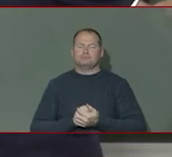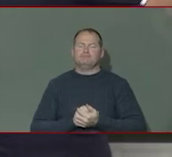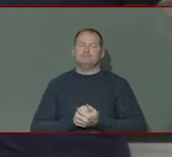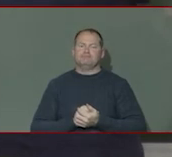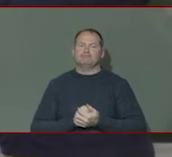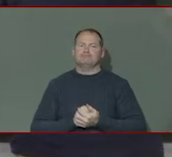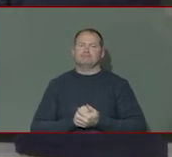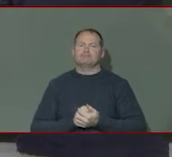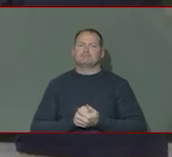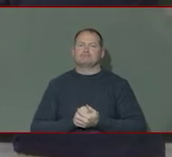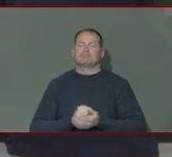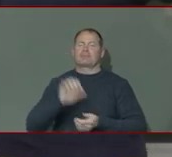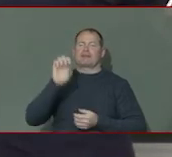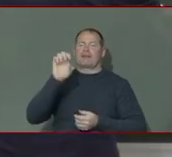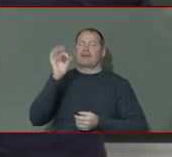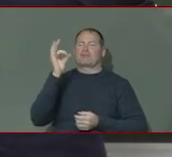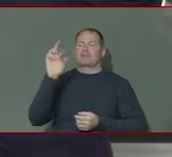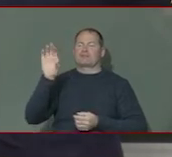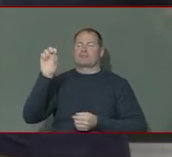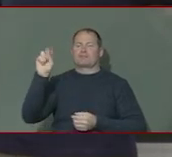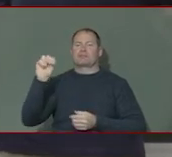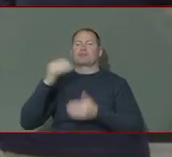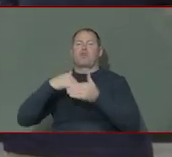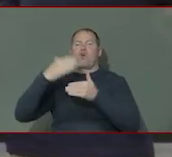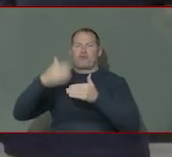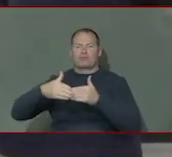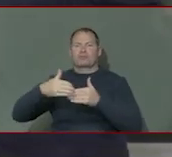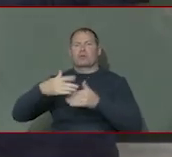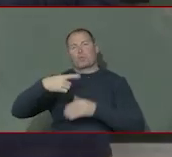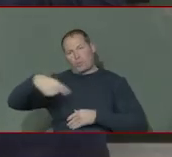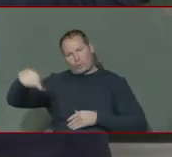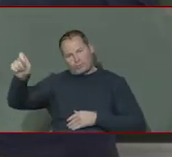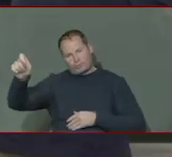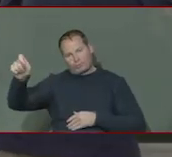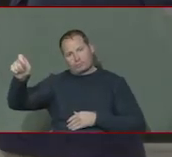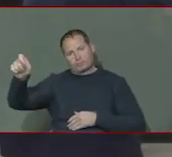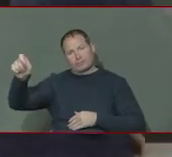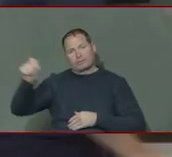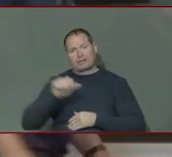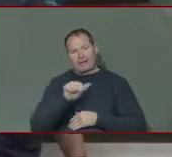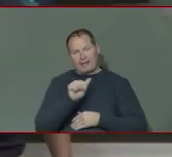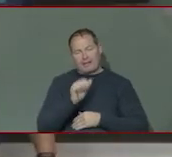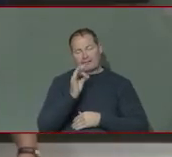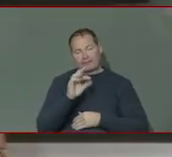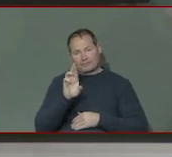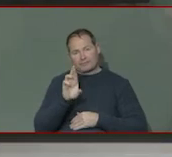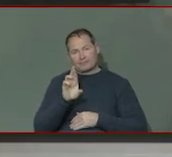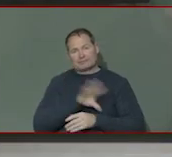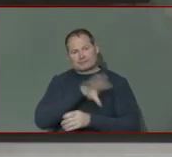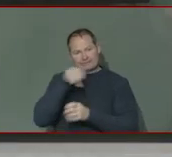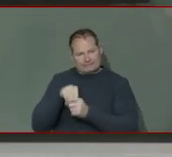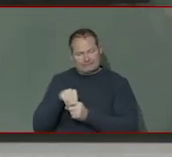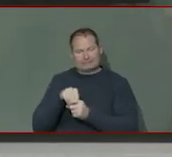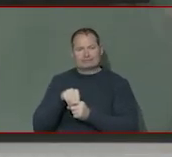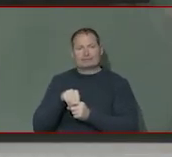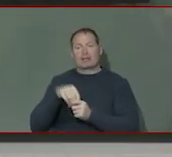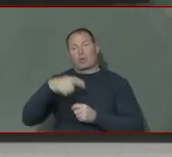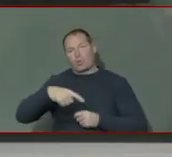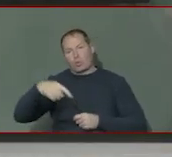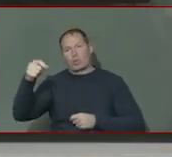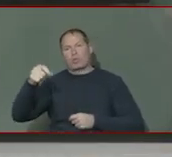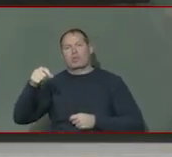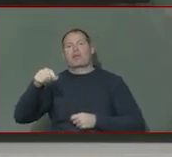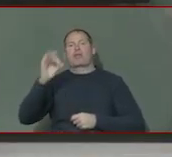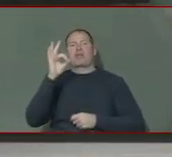takes the blood out again. So the blood goes in. Now notice what happens here. Everything that's there